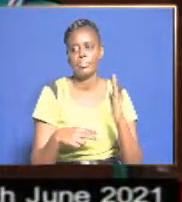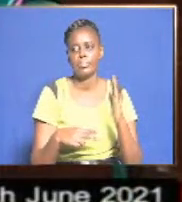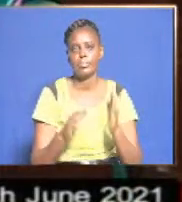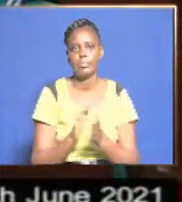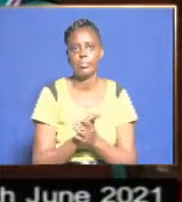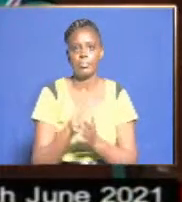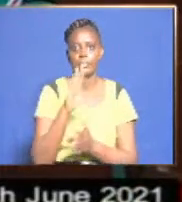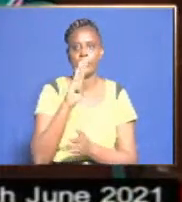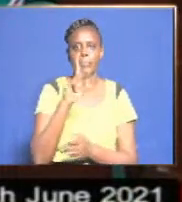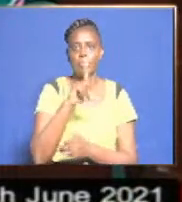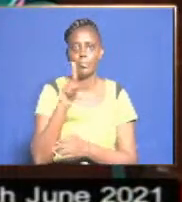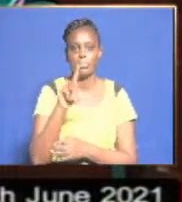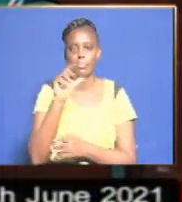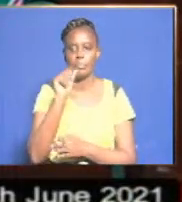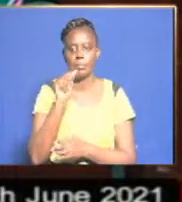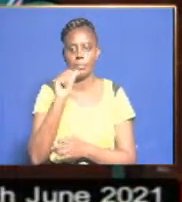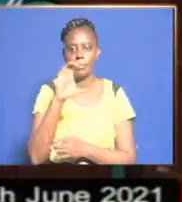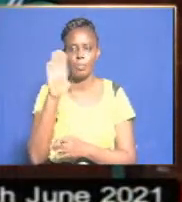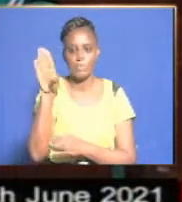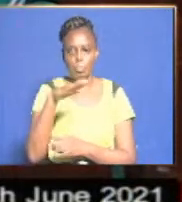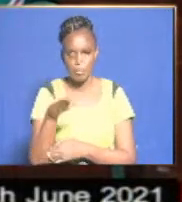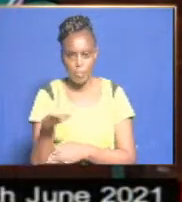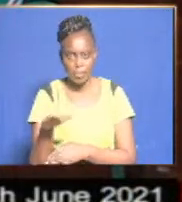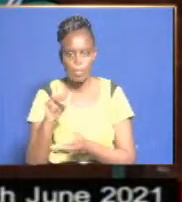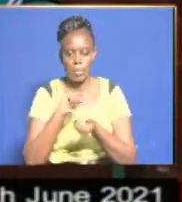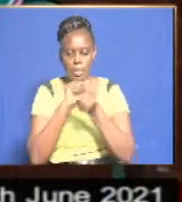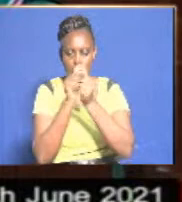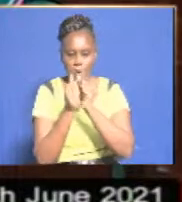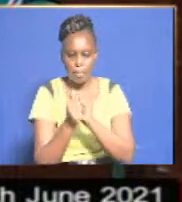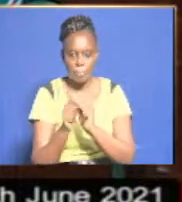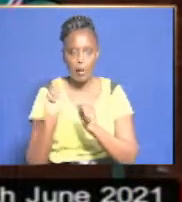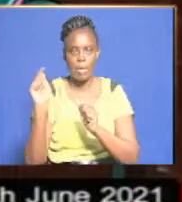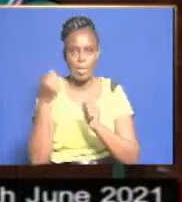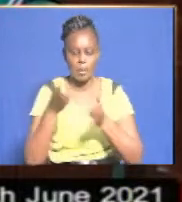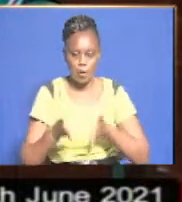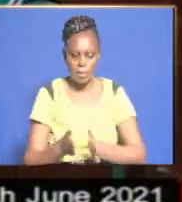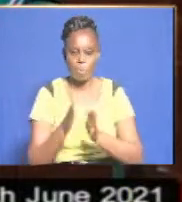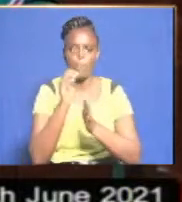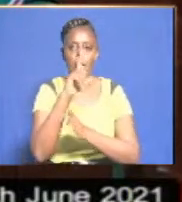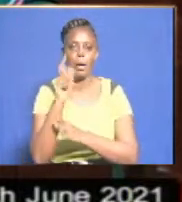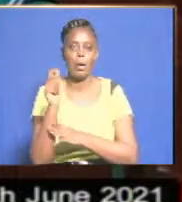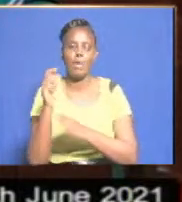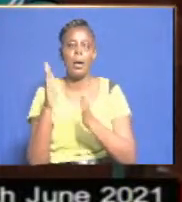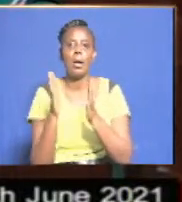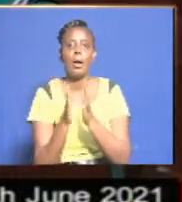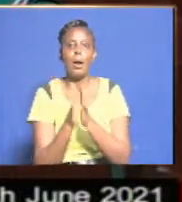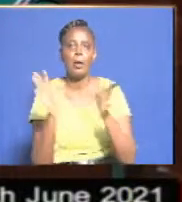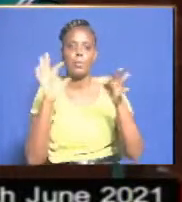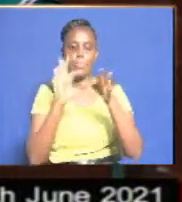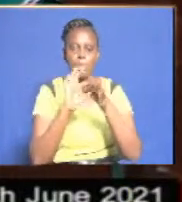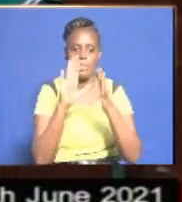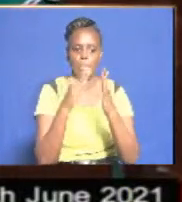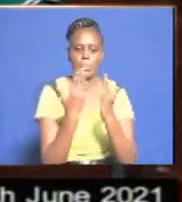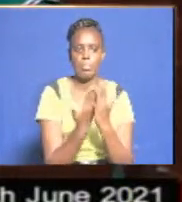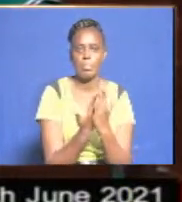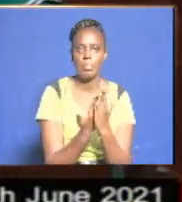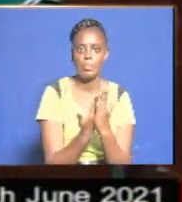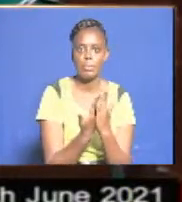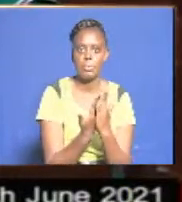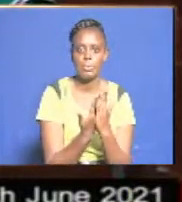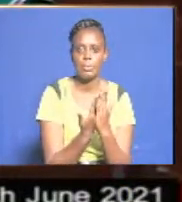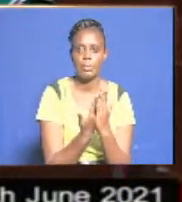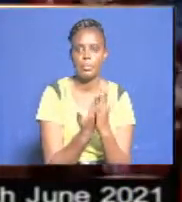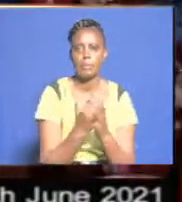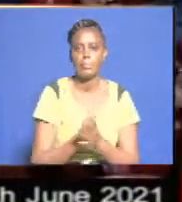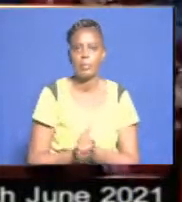A bill for an Act of Parliament to amend the Kenya Roads Act and for connected purposes.